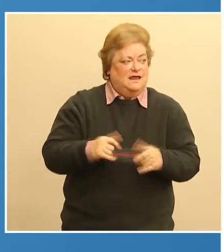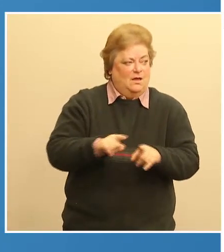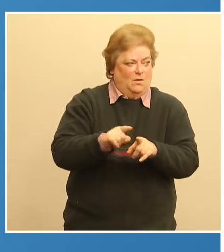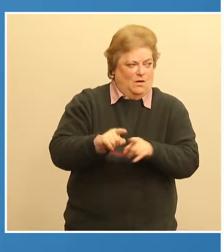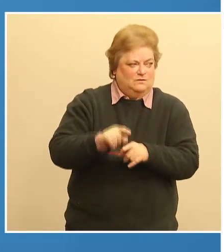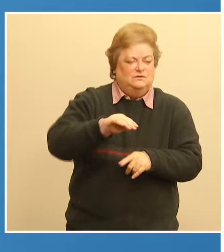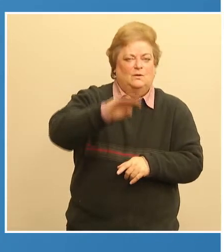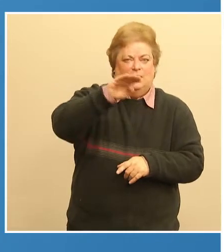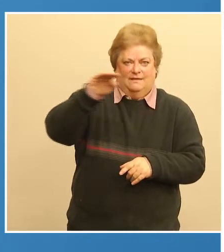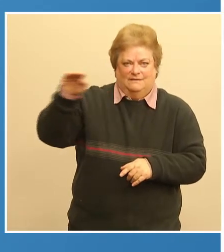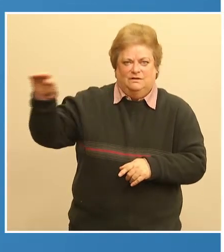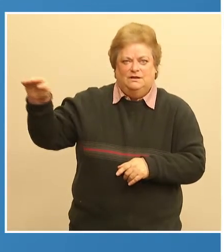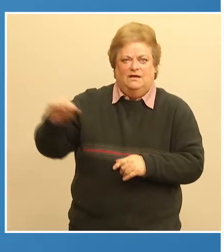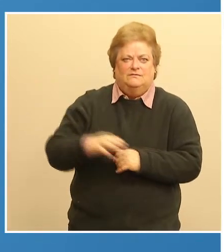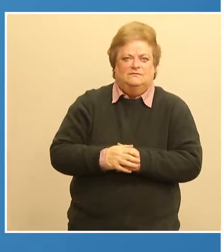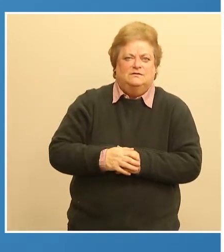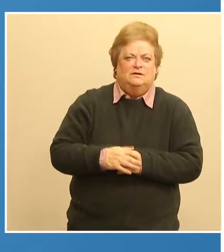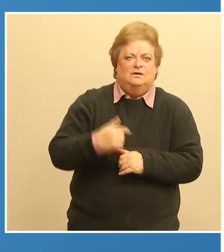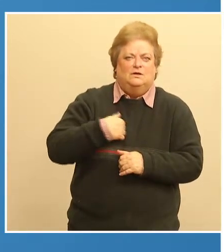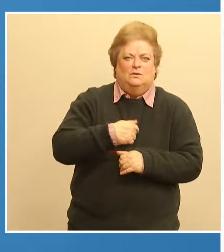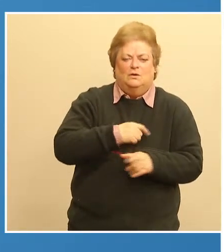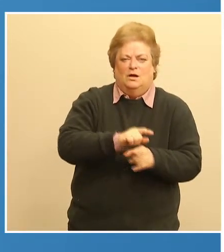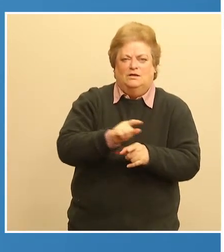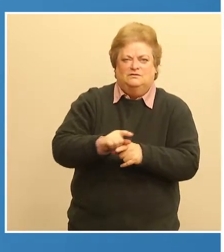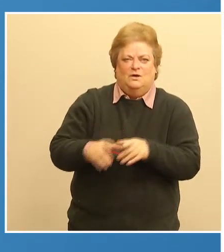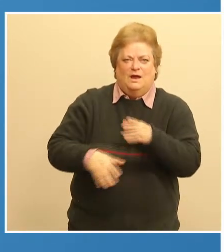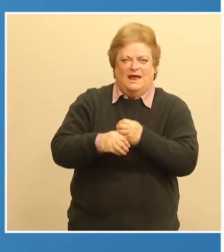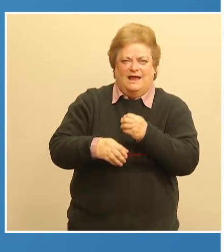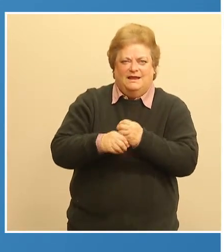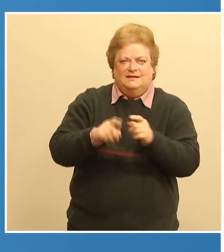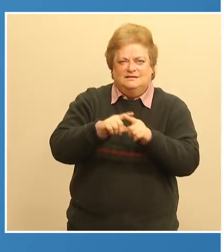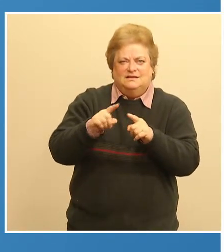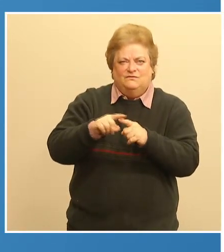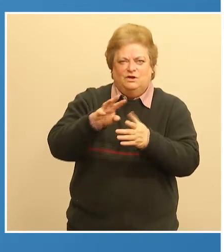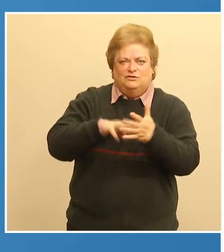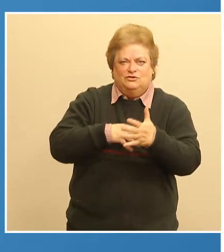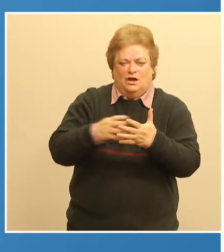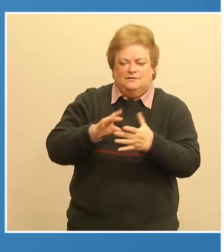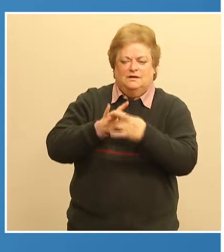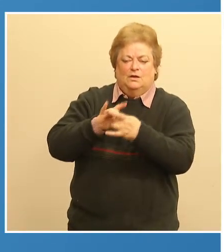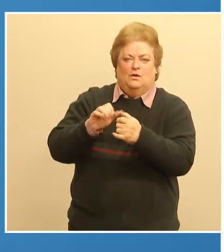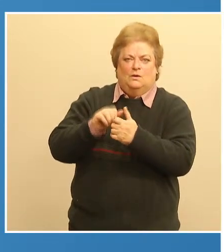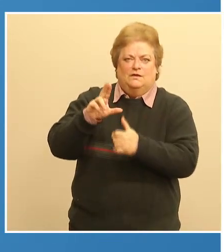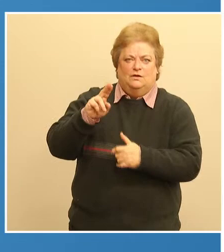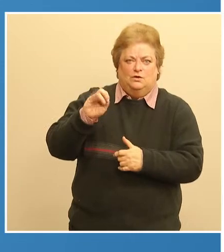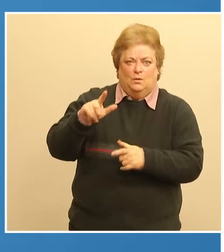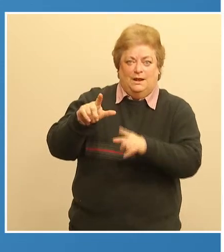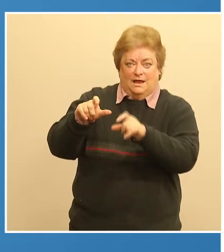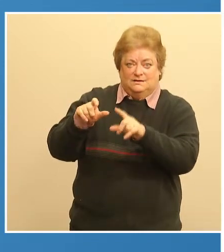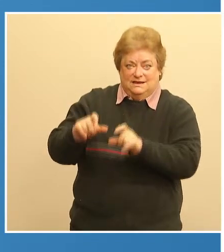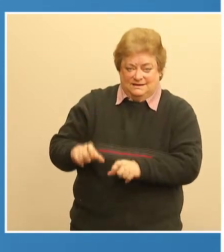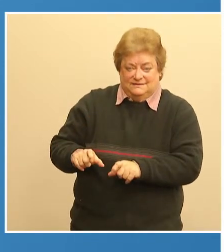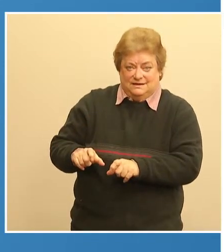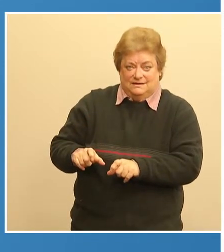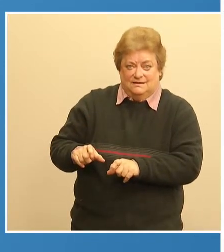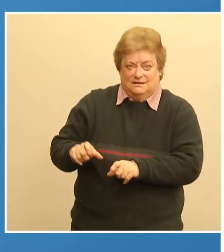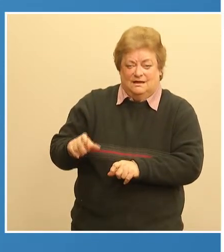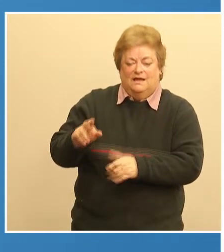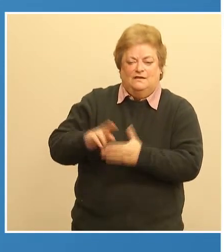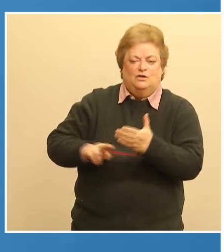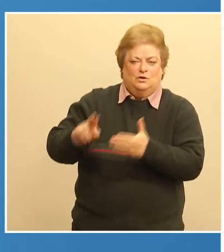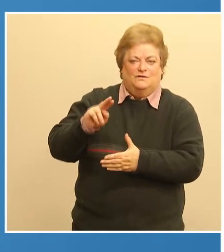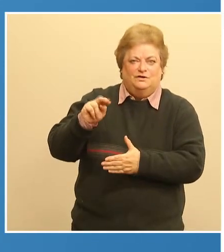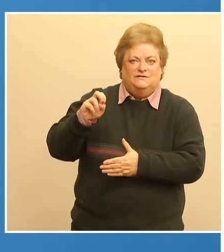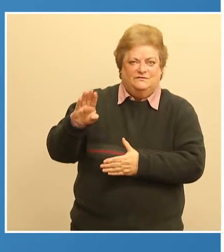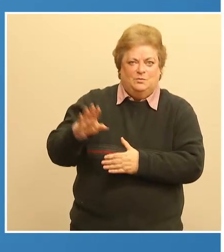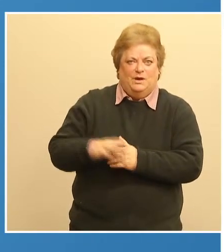well. We've also added a series of charts summarizing the UNL testing being done in our community, or the University of Nebraska and